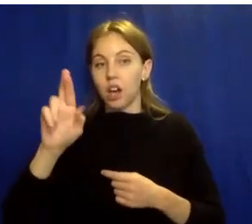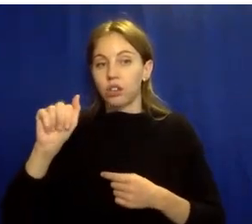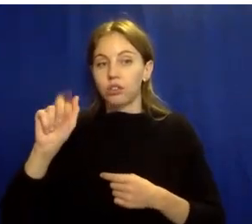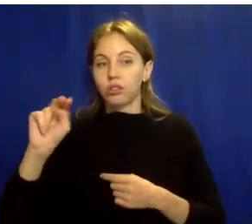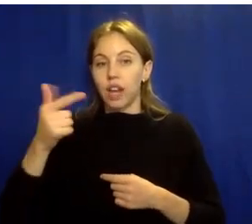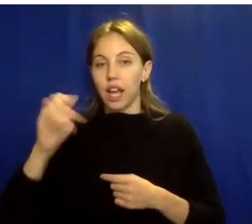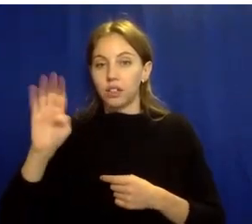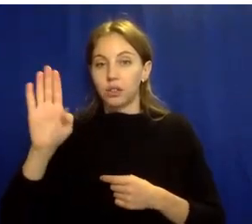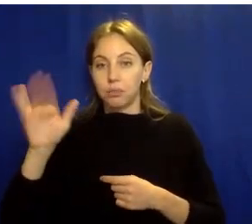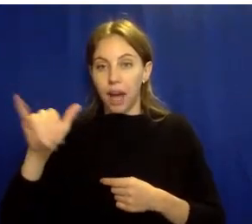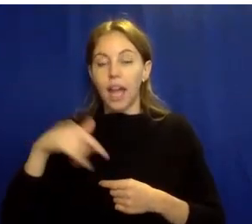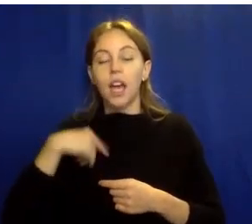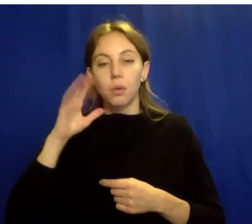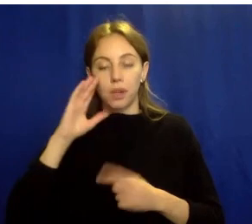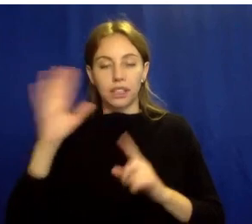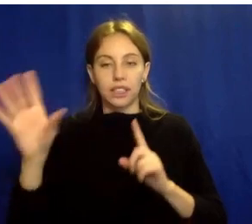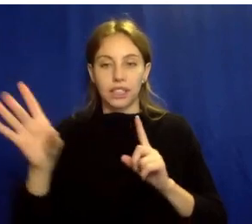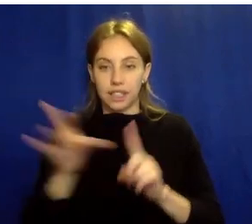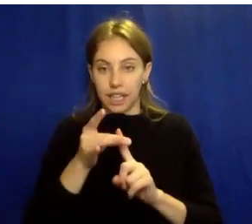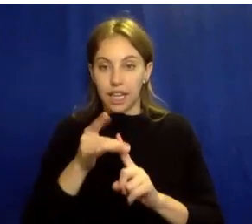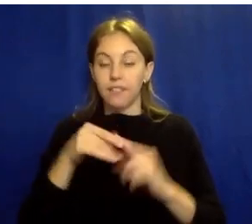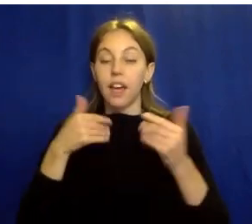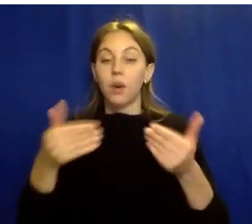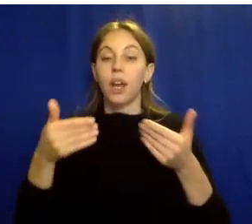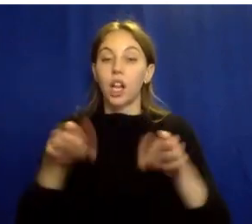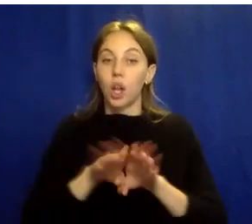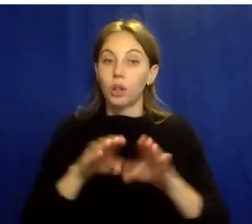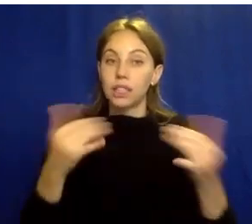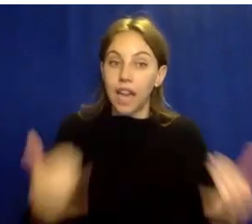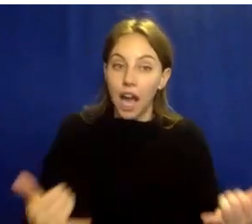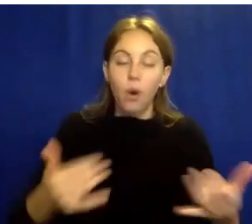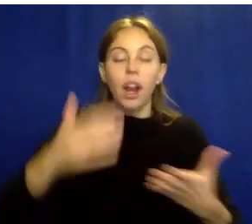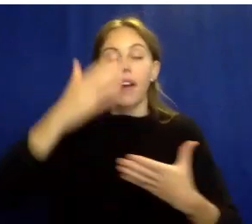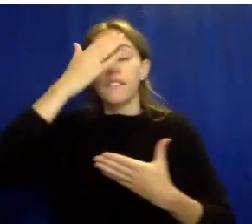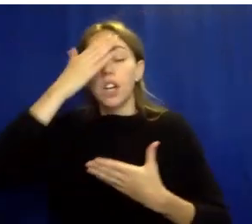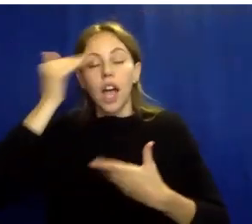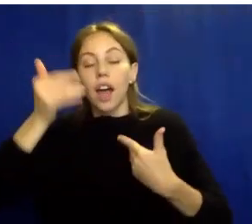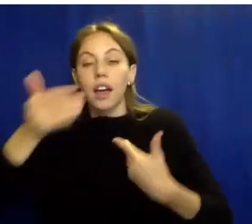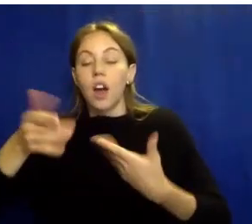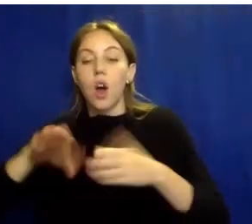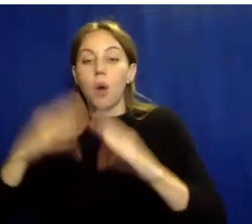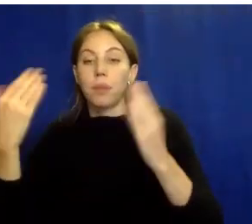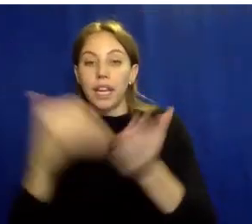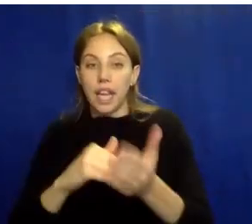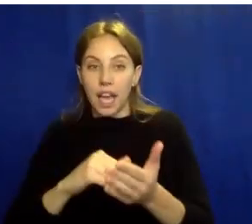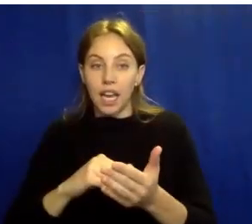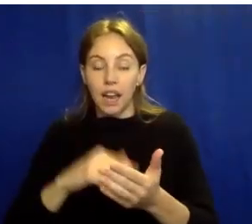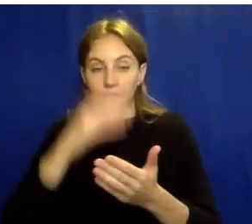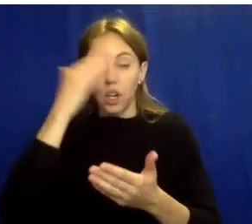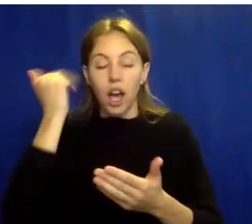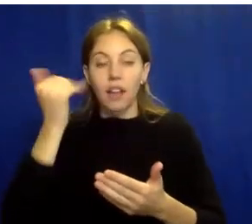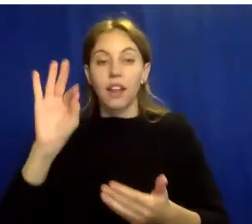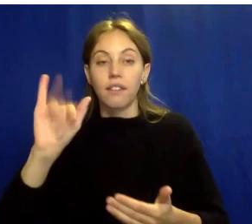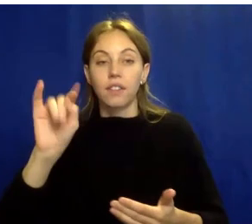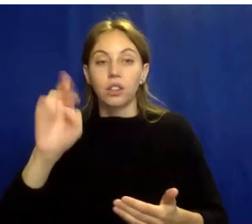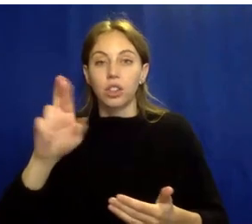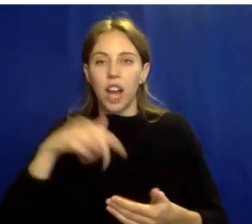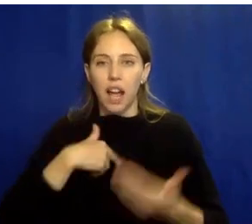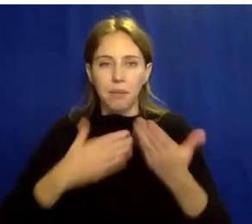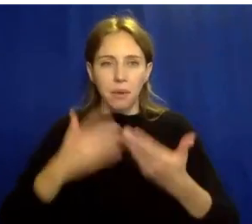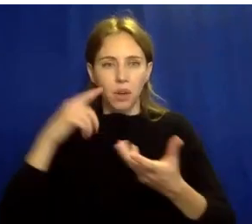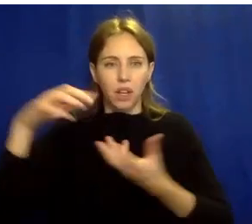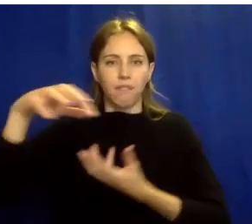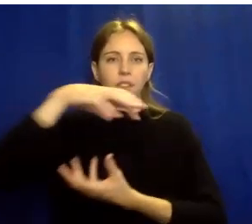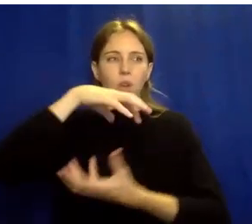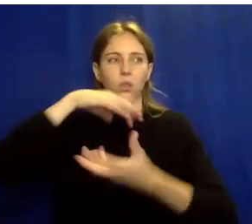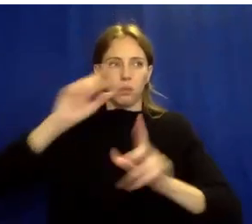will stick. So if I closed now and reopened and forgot that I had used this filter, I might for a moment be confused about where